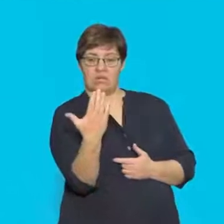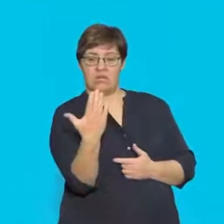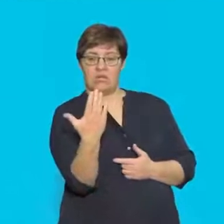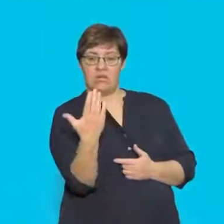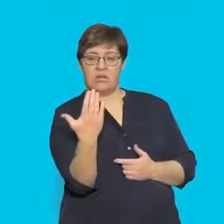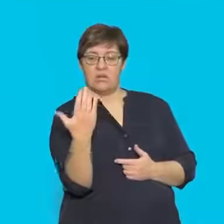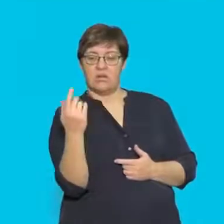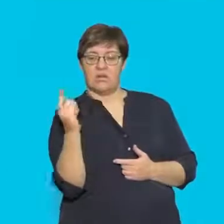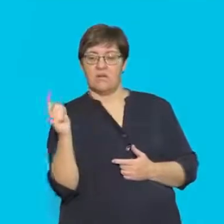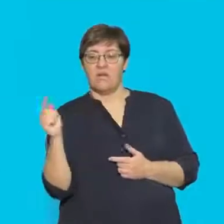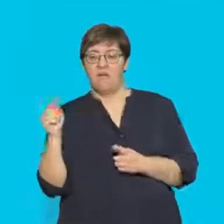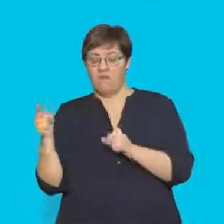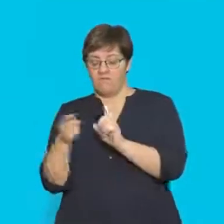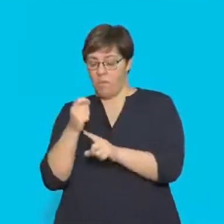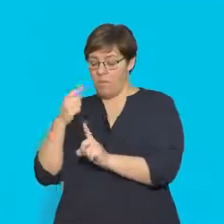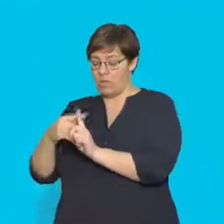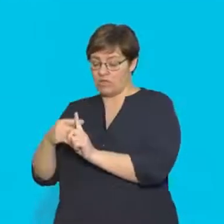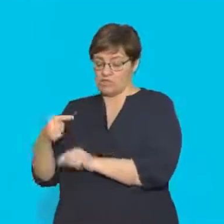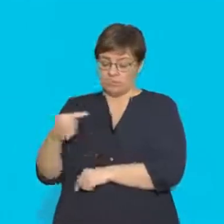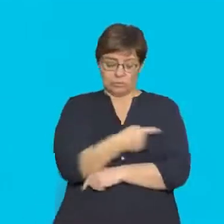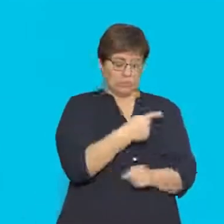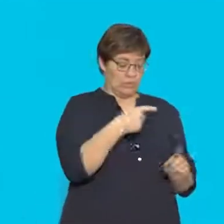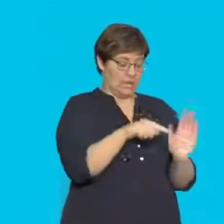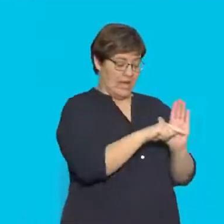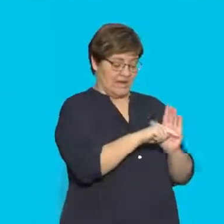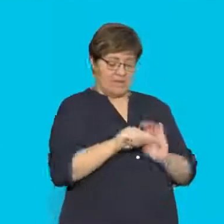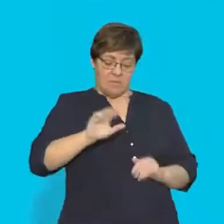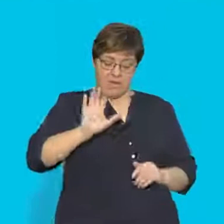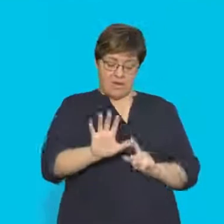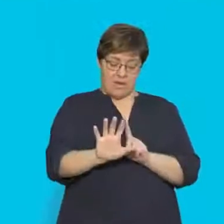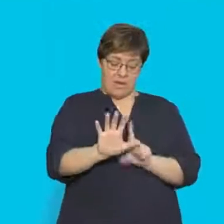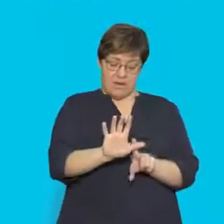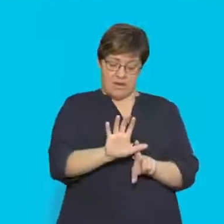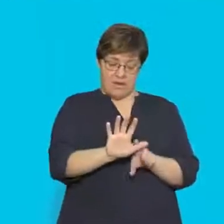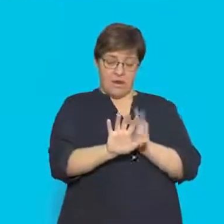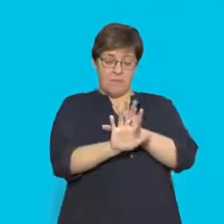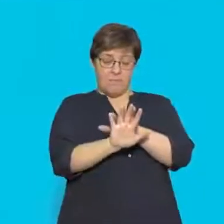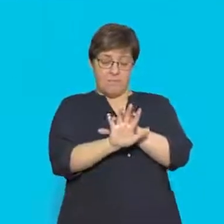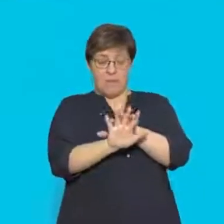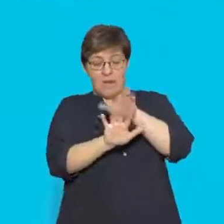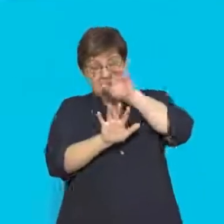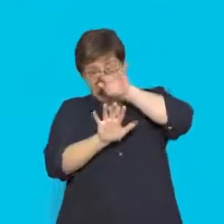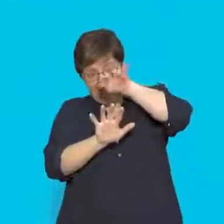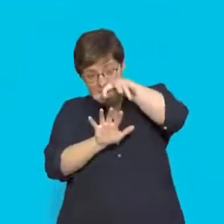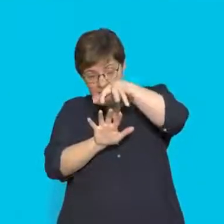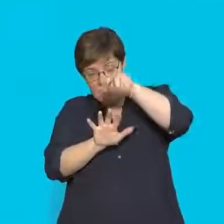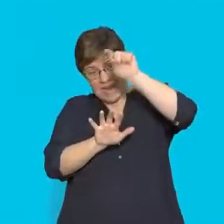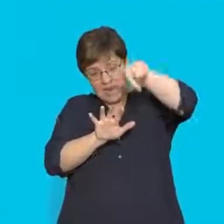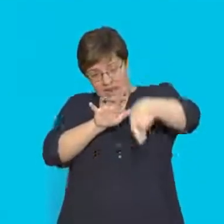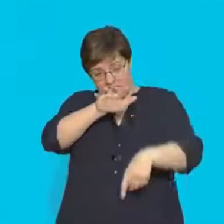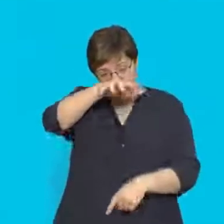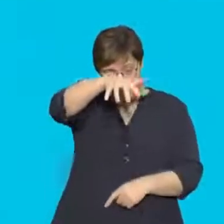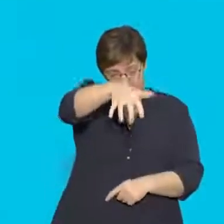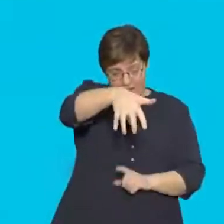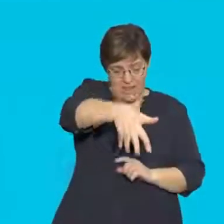you'll recognize the direction that the current is going is from positive to negative. So the thumb